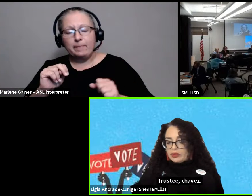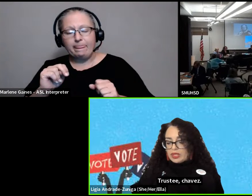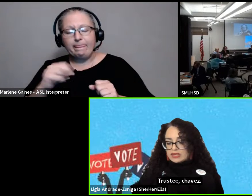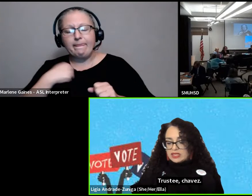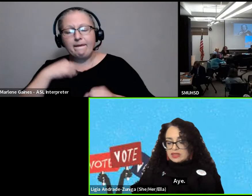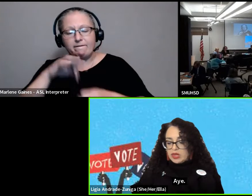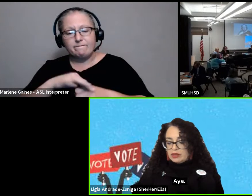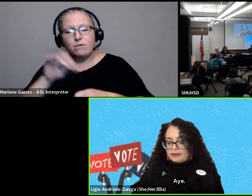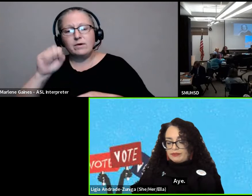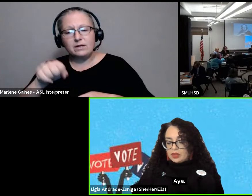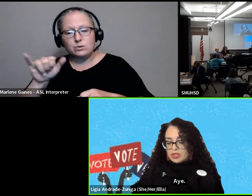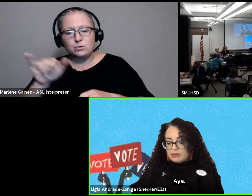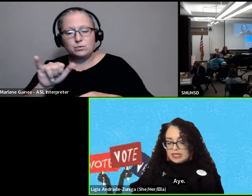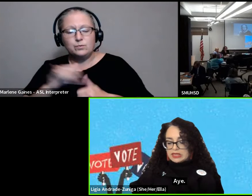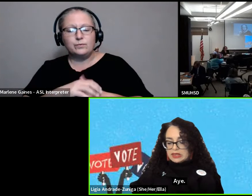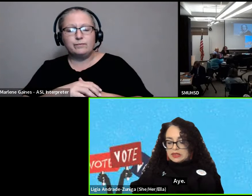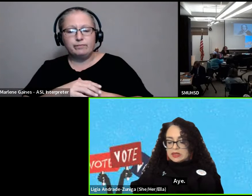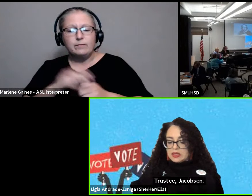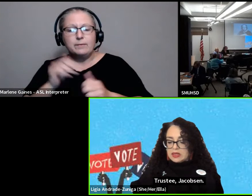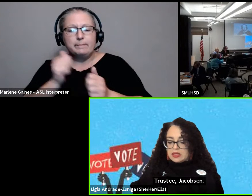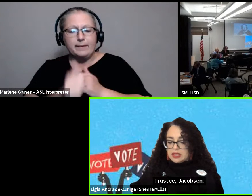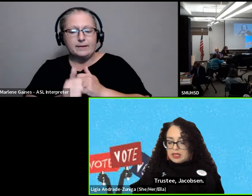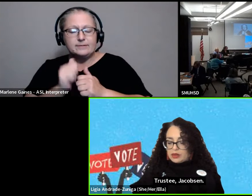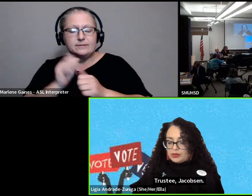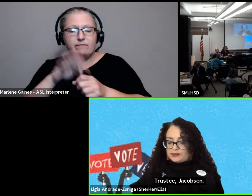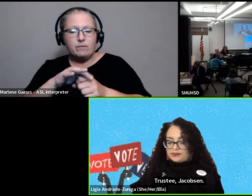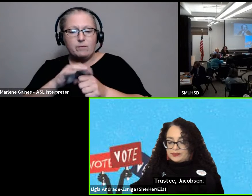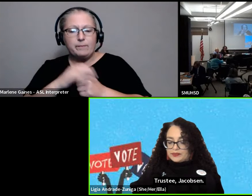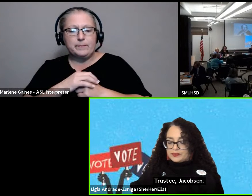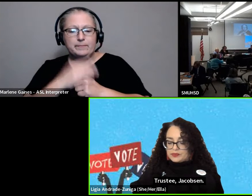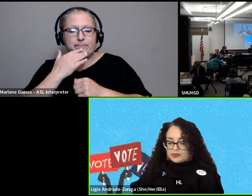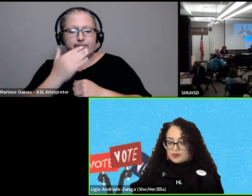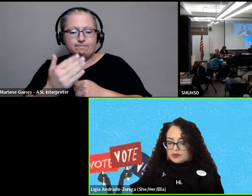I vote yes as well. Motion passes. Thank you.